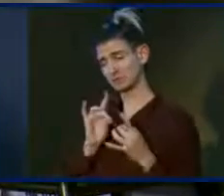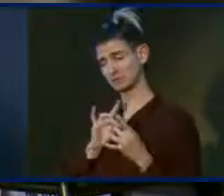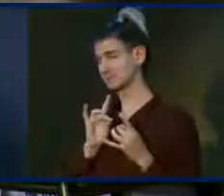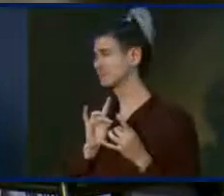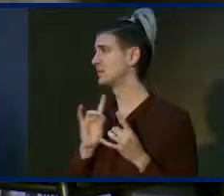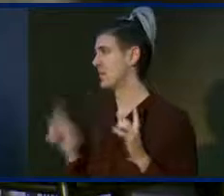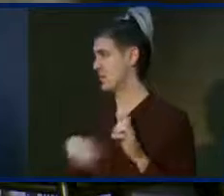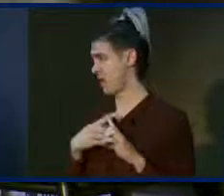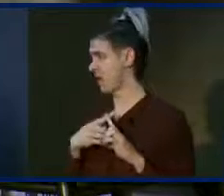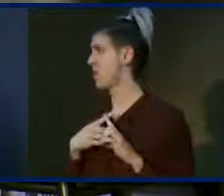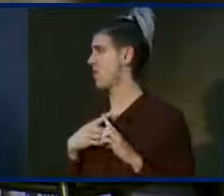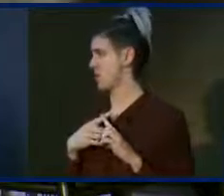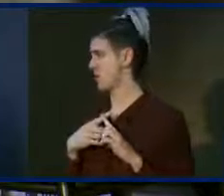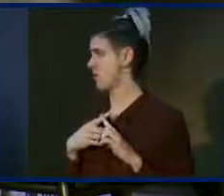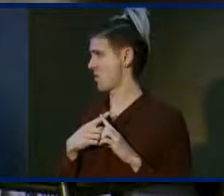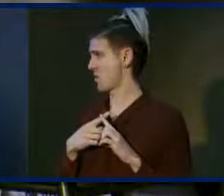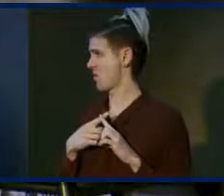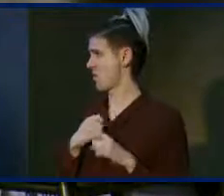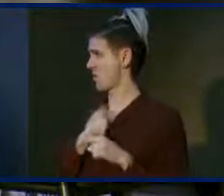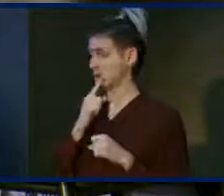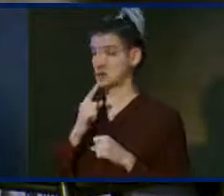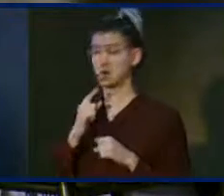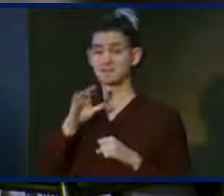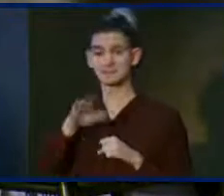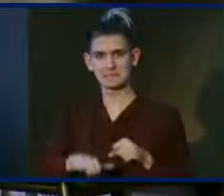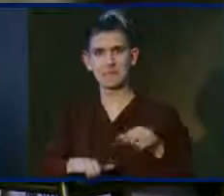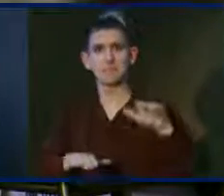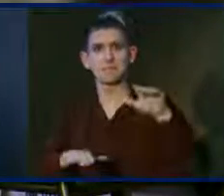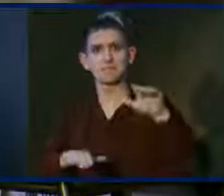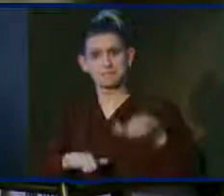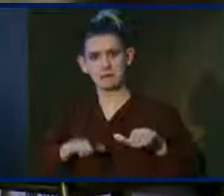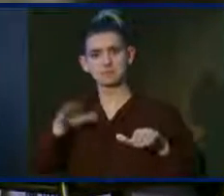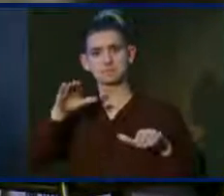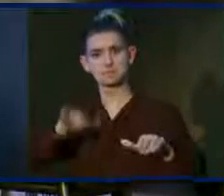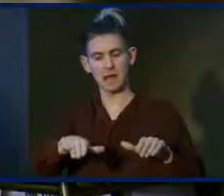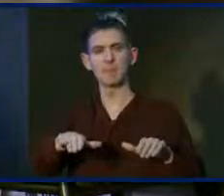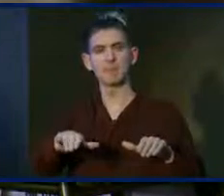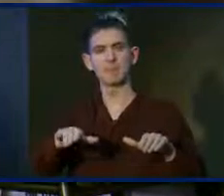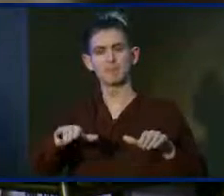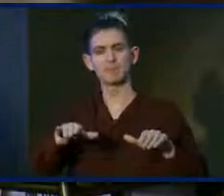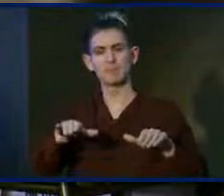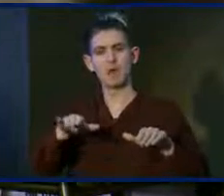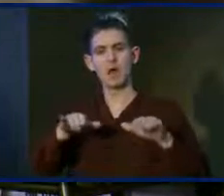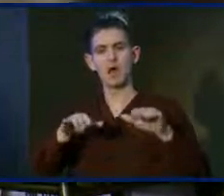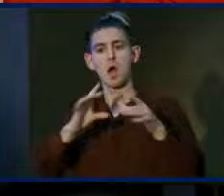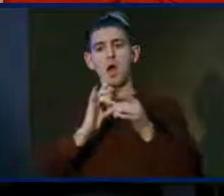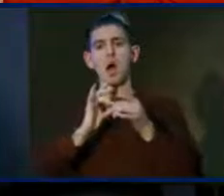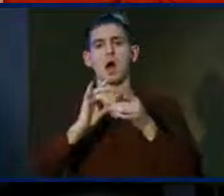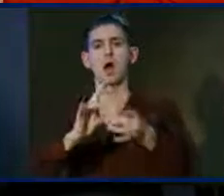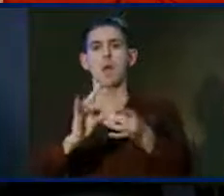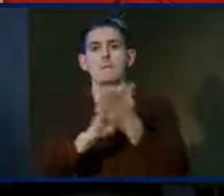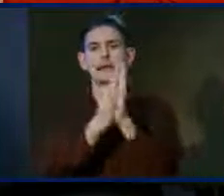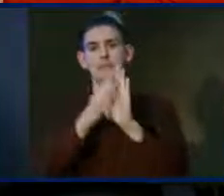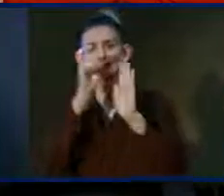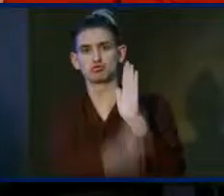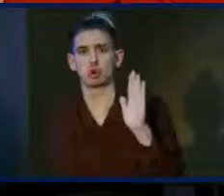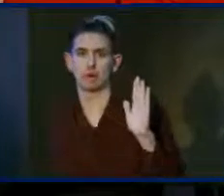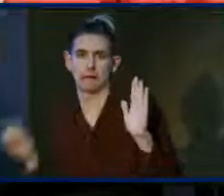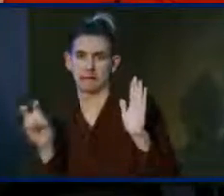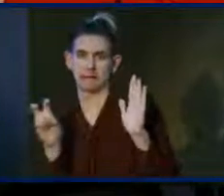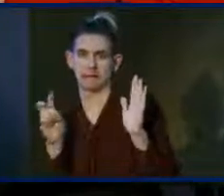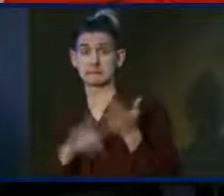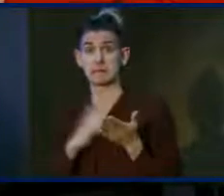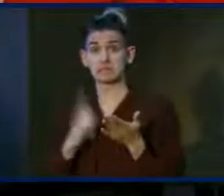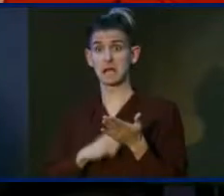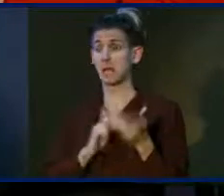we have to keep taking steps, and it's the steps in a journey. Because I think for some of us, when we see things like this, we lose heart, we lose energy,